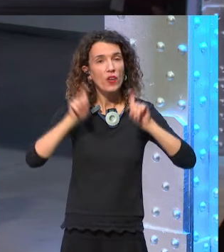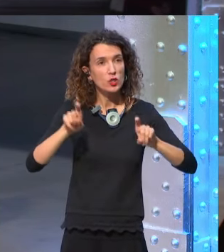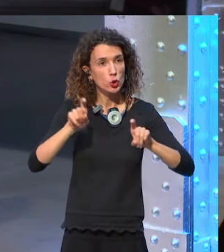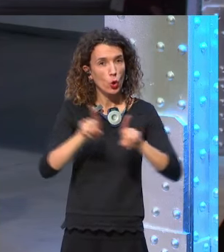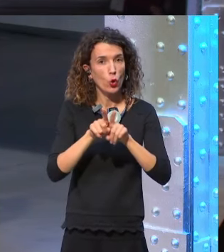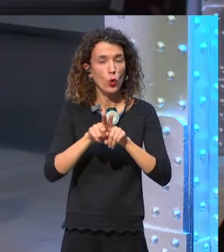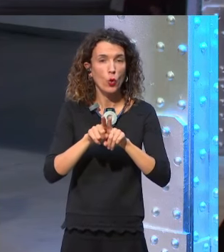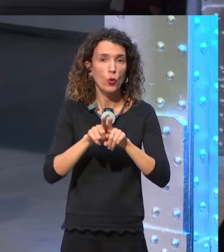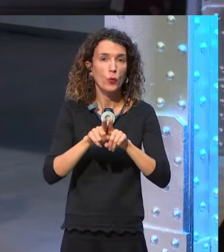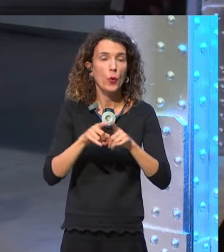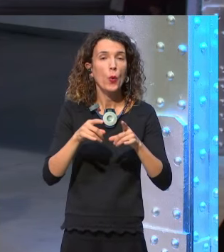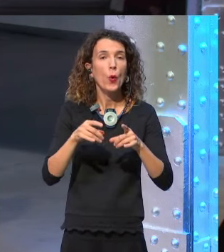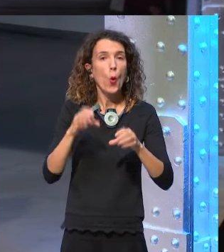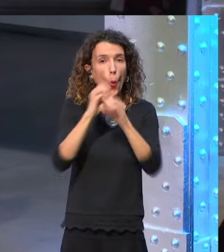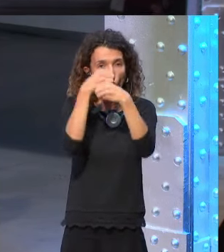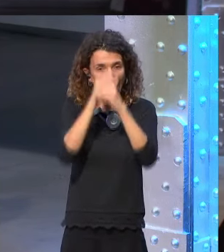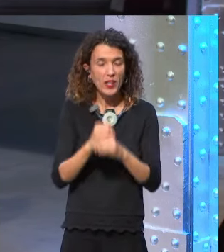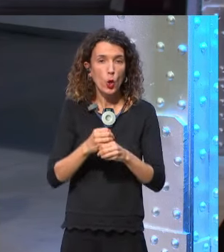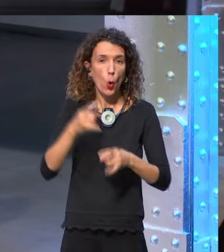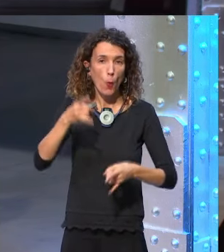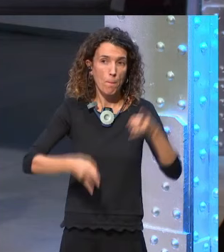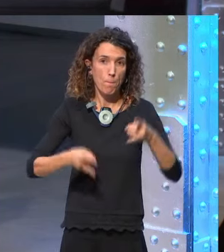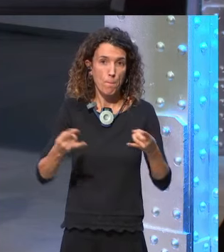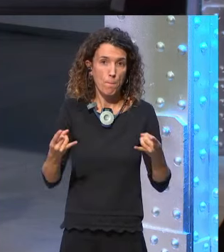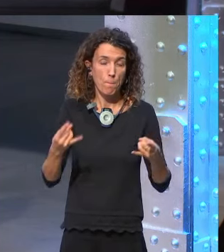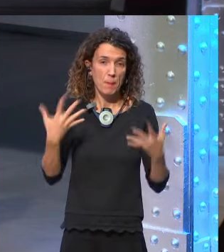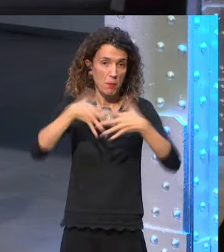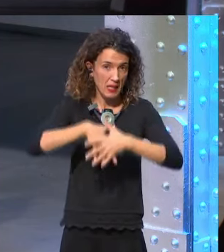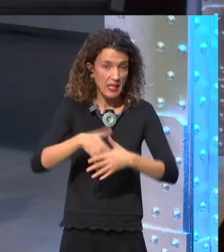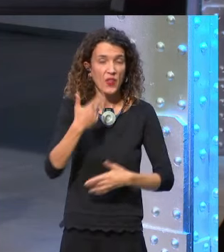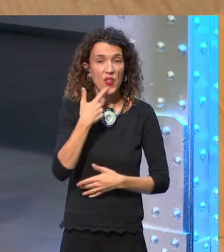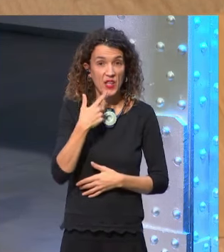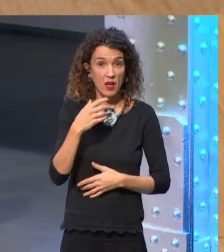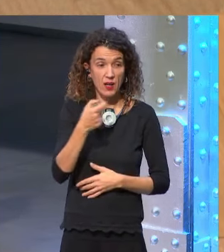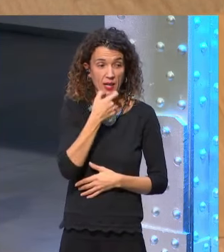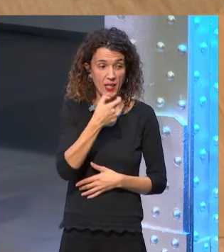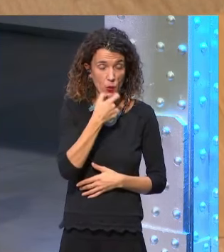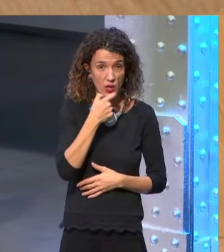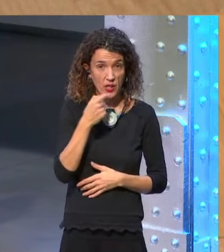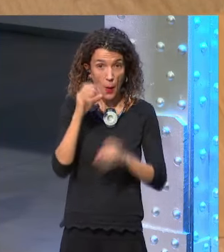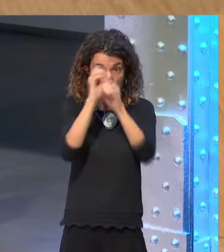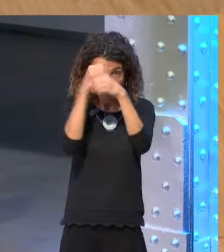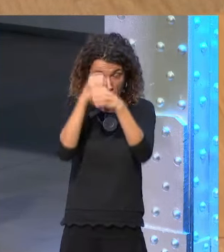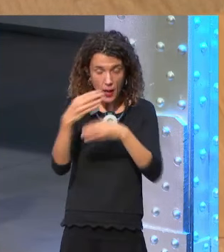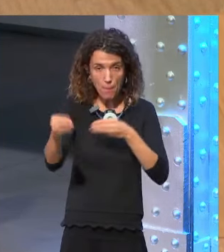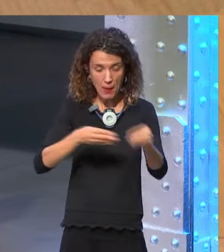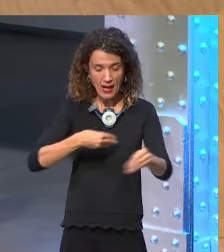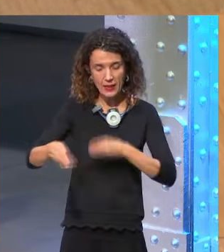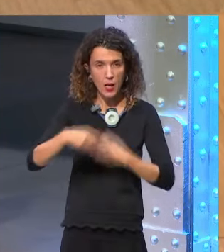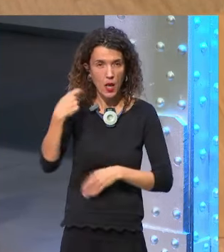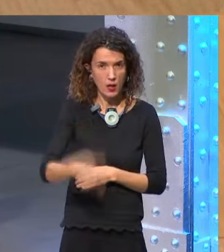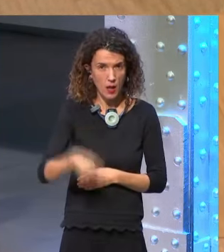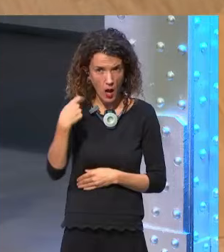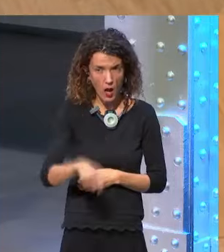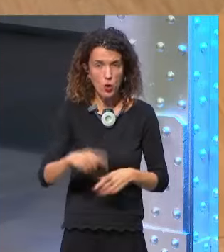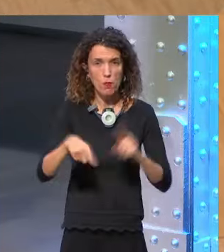in the UK, Julian Vincent, and he says, in biology, material is expensive, but shape is cheap. As of today, the